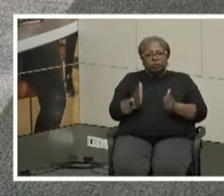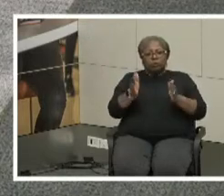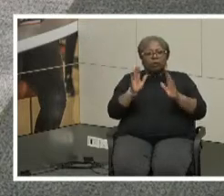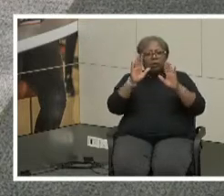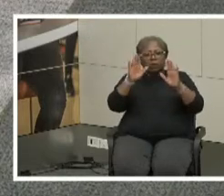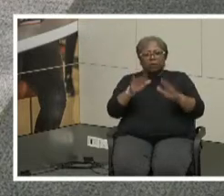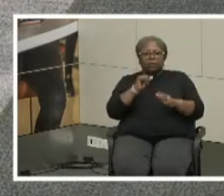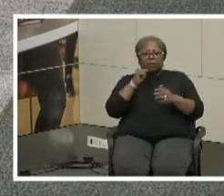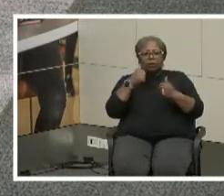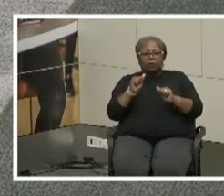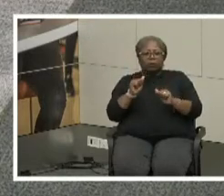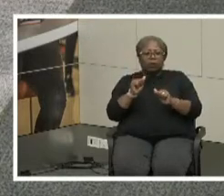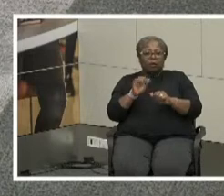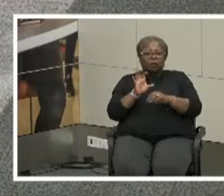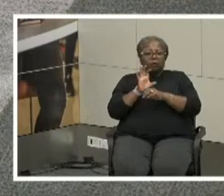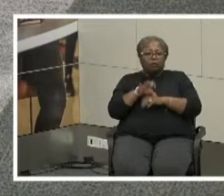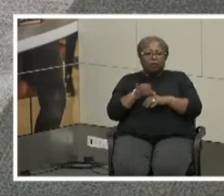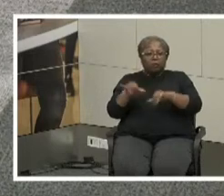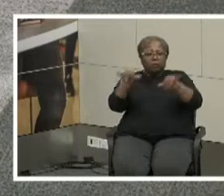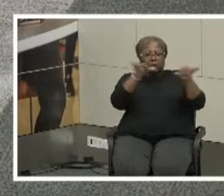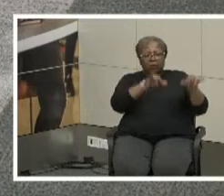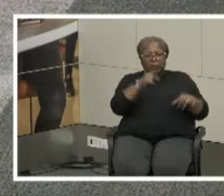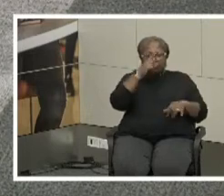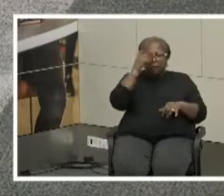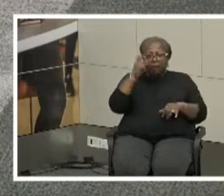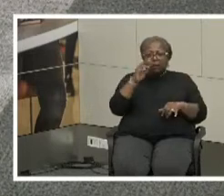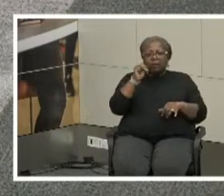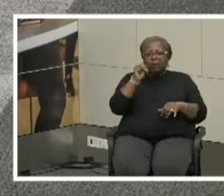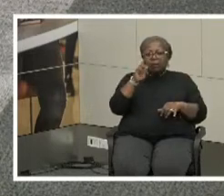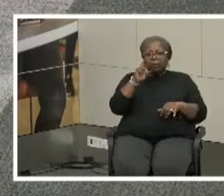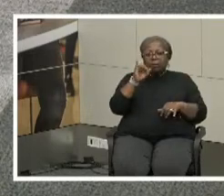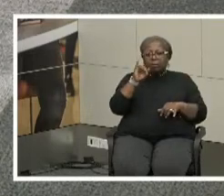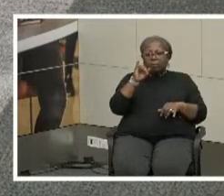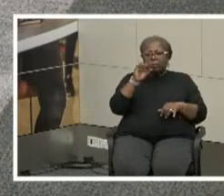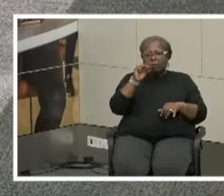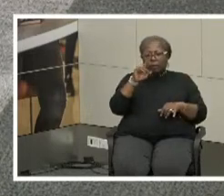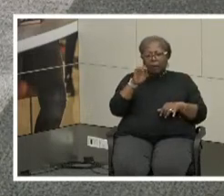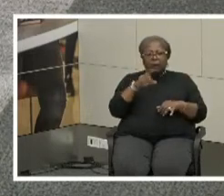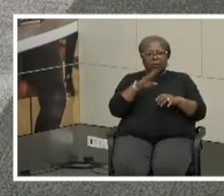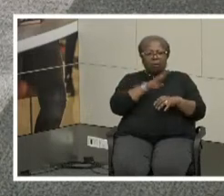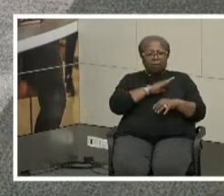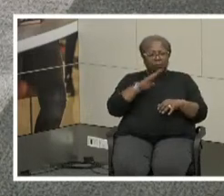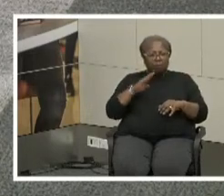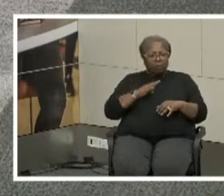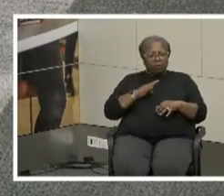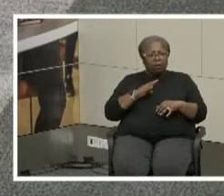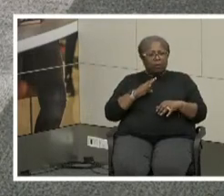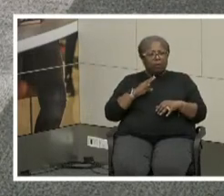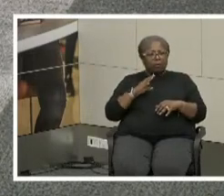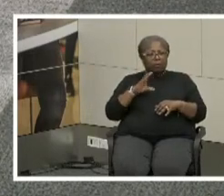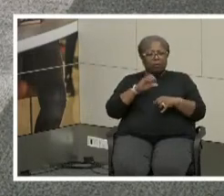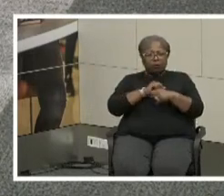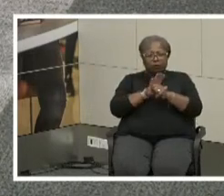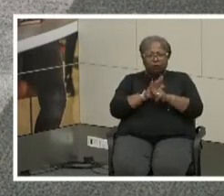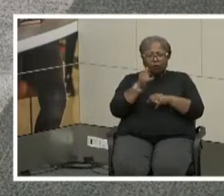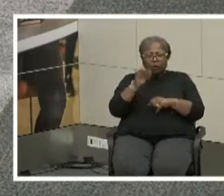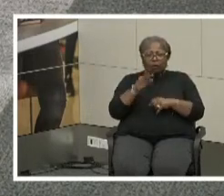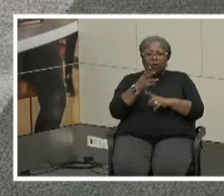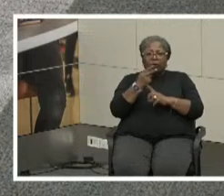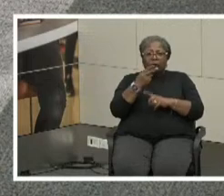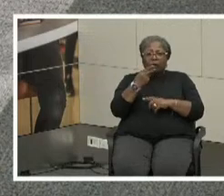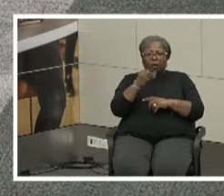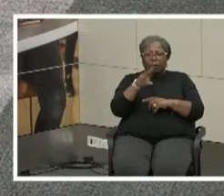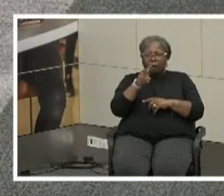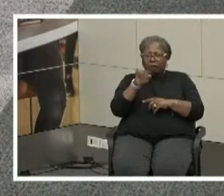excellence and not try to force standardization just because Mr miles and the board as a 12-year-old who dealt with the interruptions of covid-19 hurricane